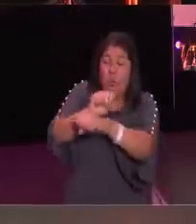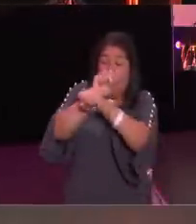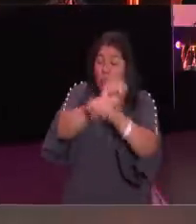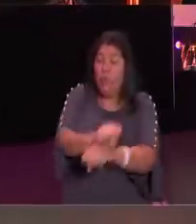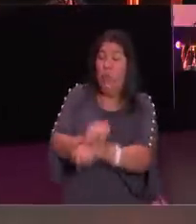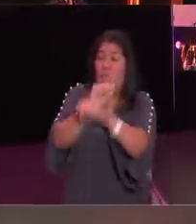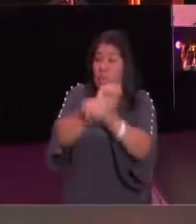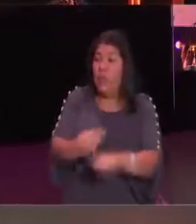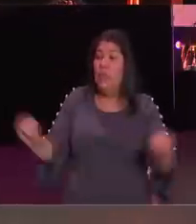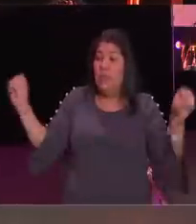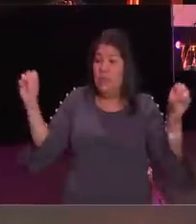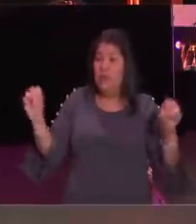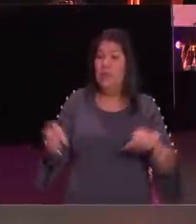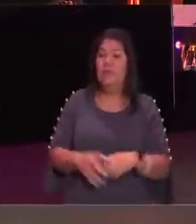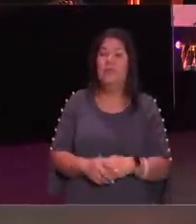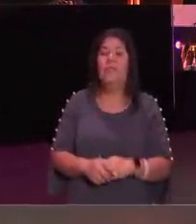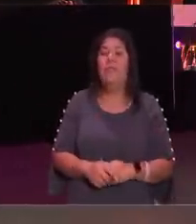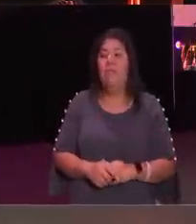old.